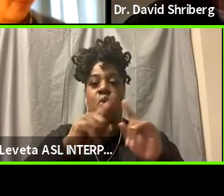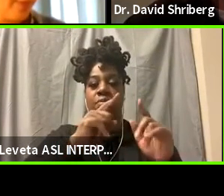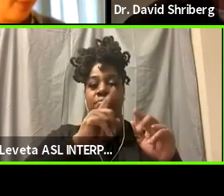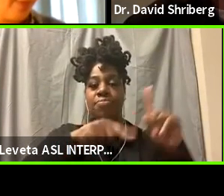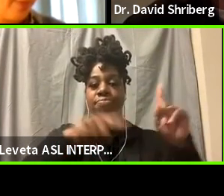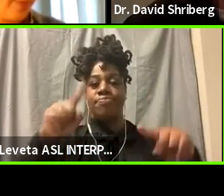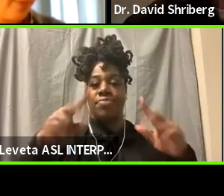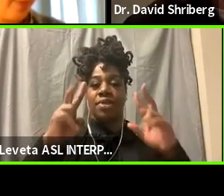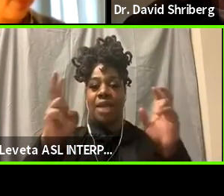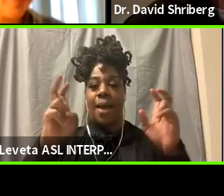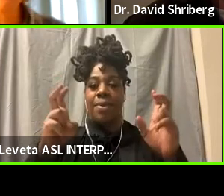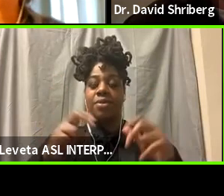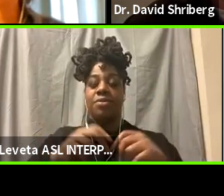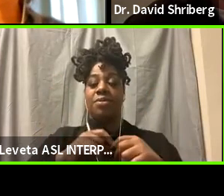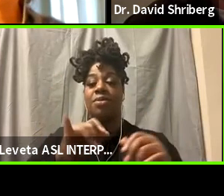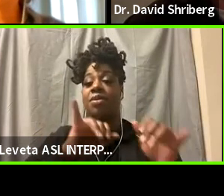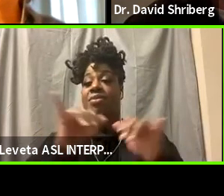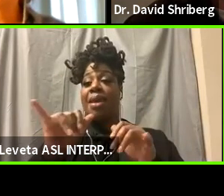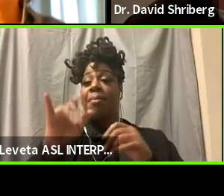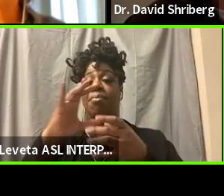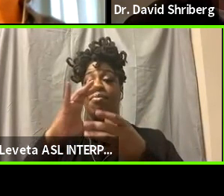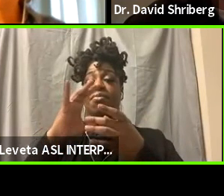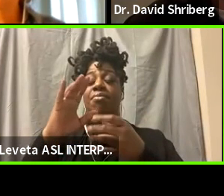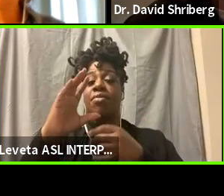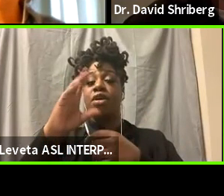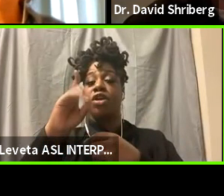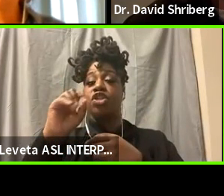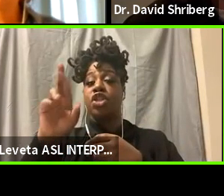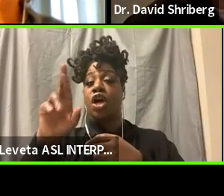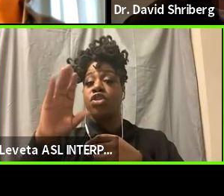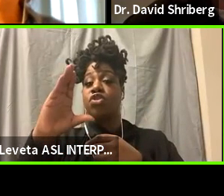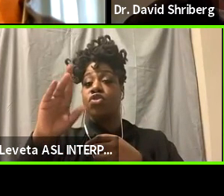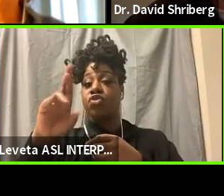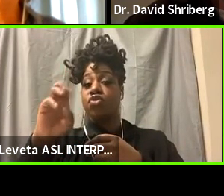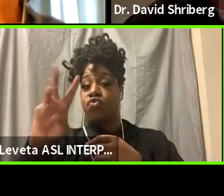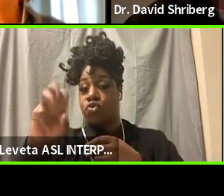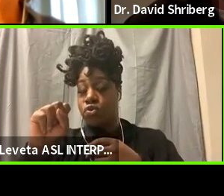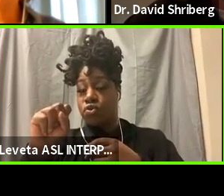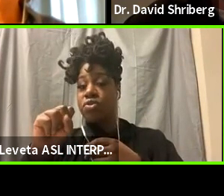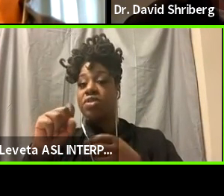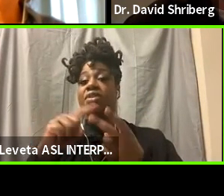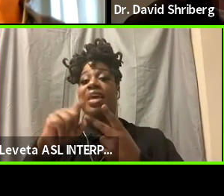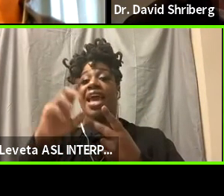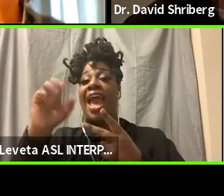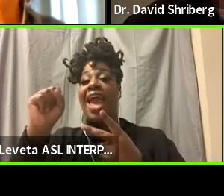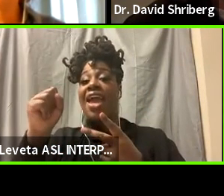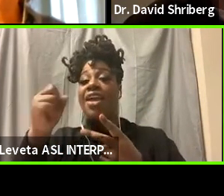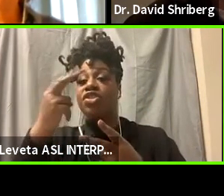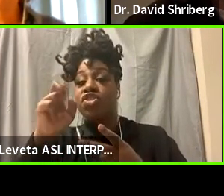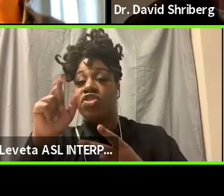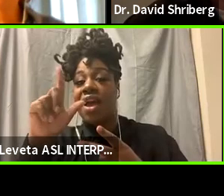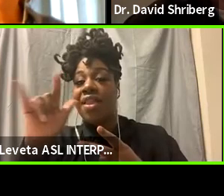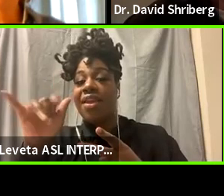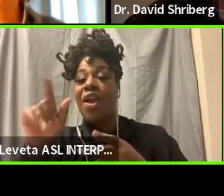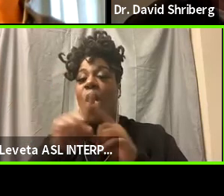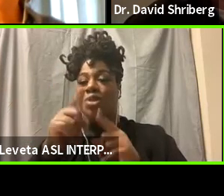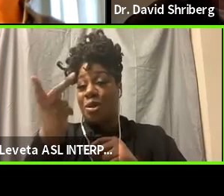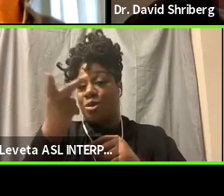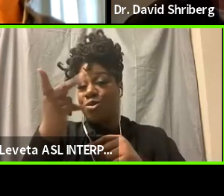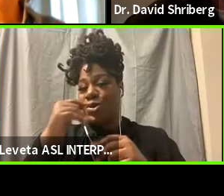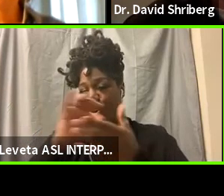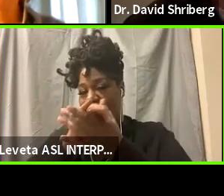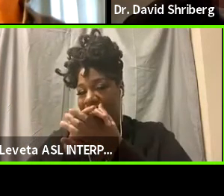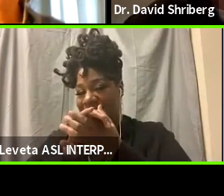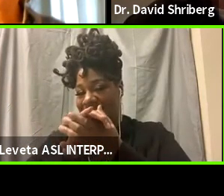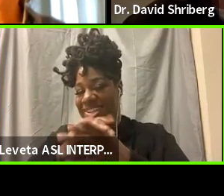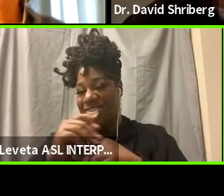Ms. Cherry said, which I also want to congratulate both of you on your promotions yesterday at the board meeting. So I just had to throw that out there, sorry.